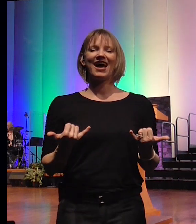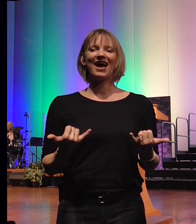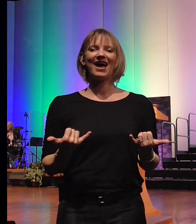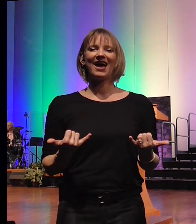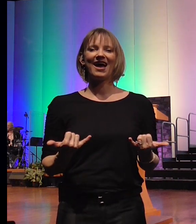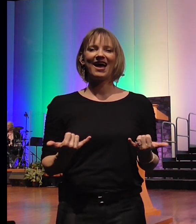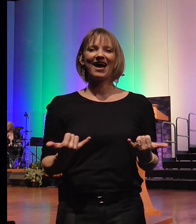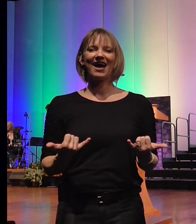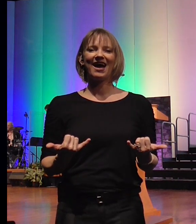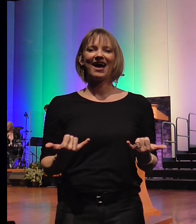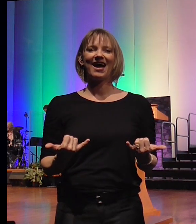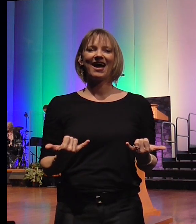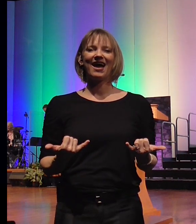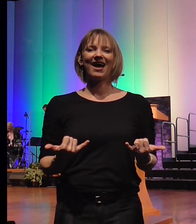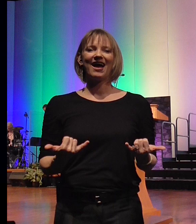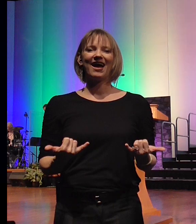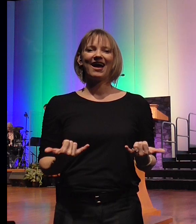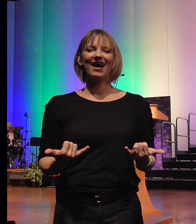now.